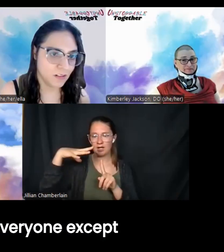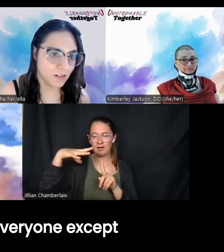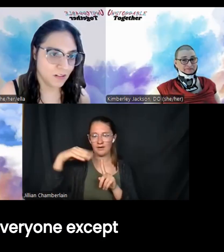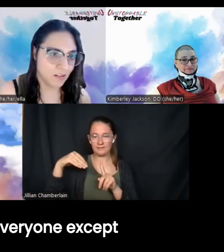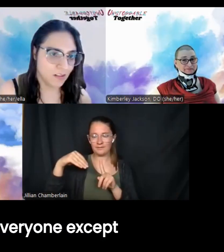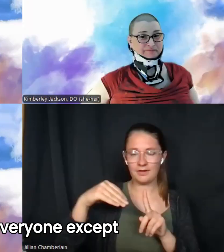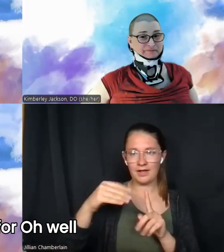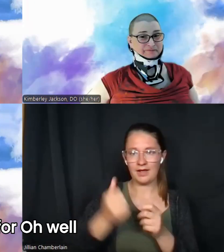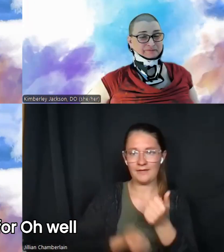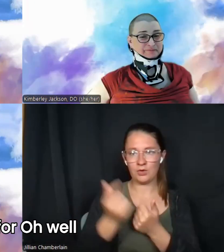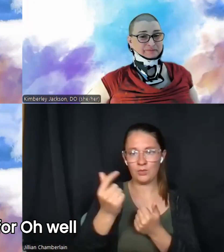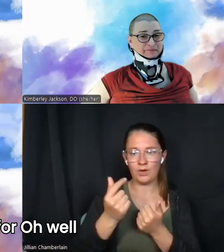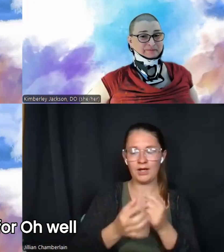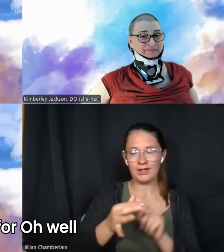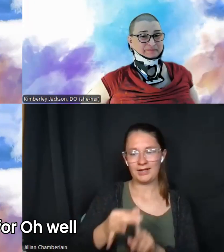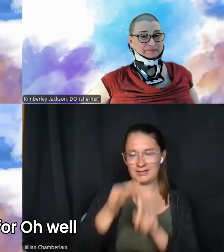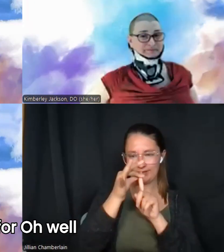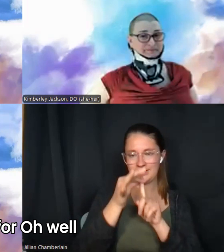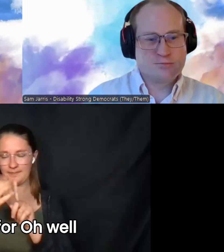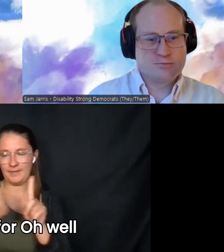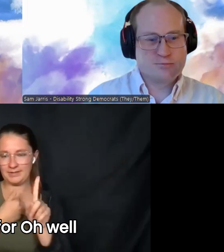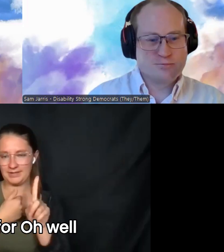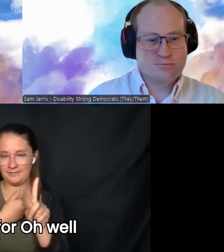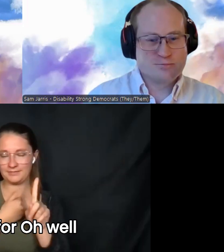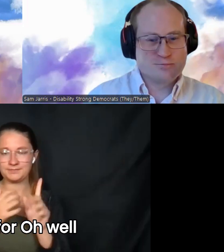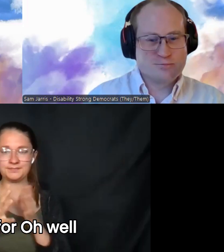everyone except myself.